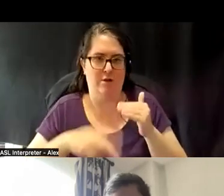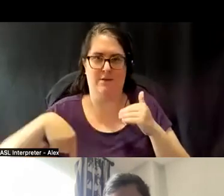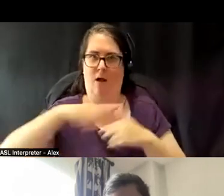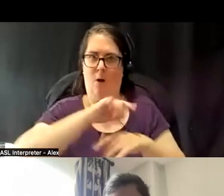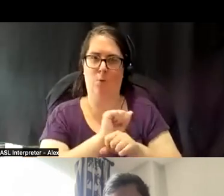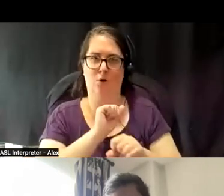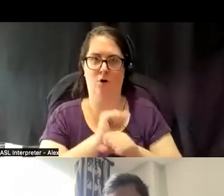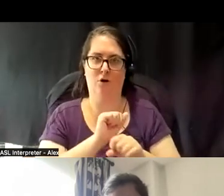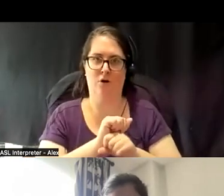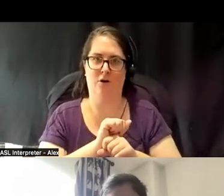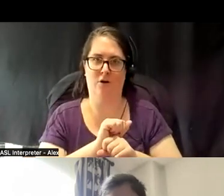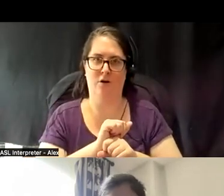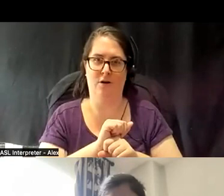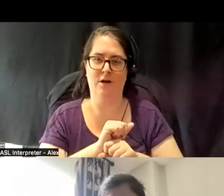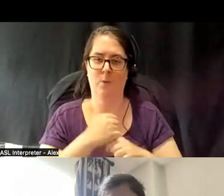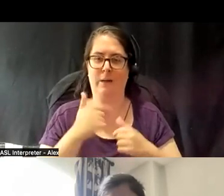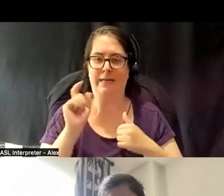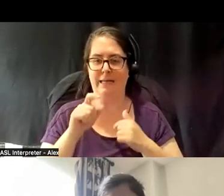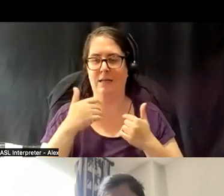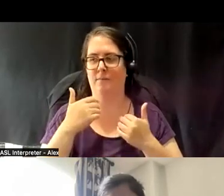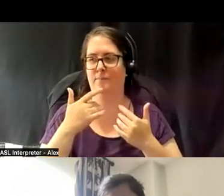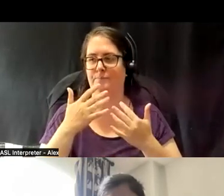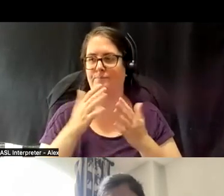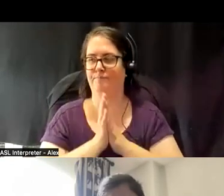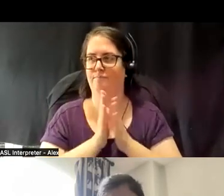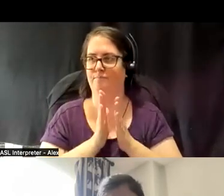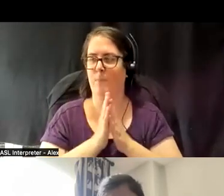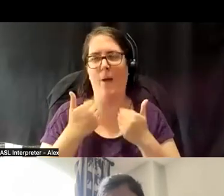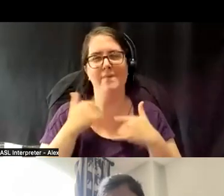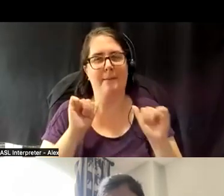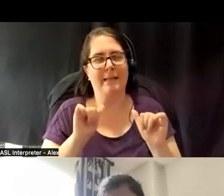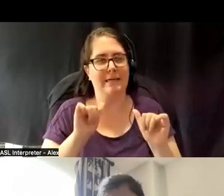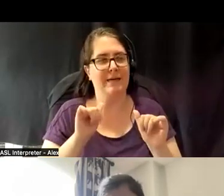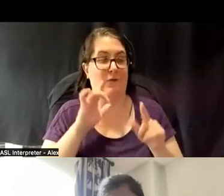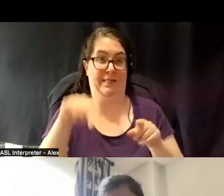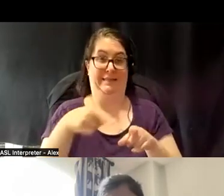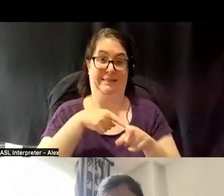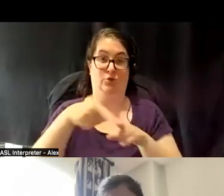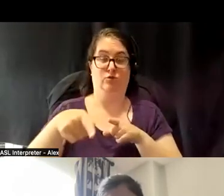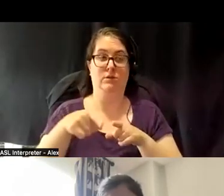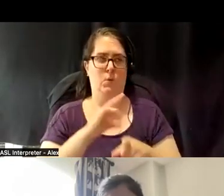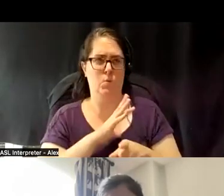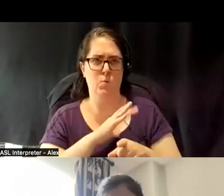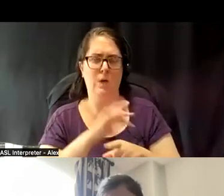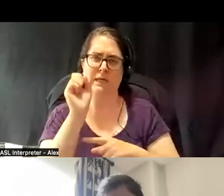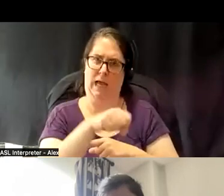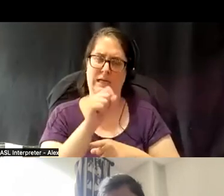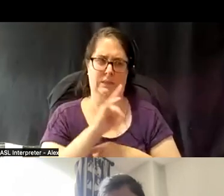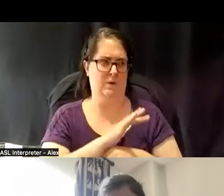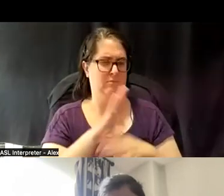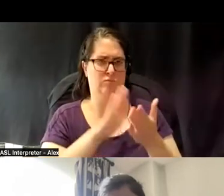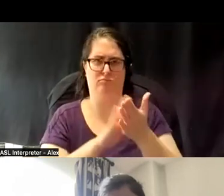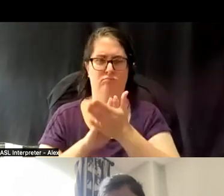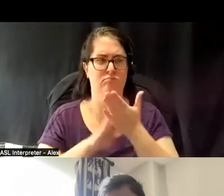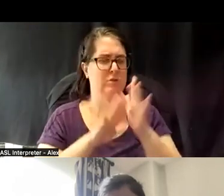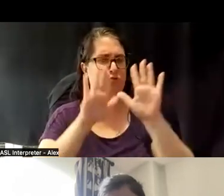where we have the ability to, you know, this industry, I think, is meaningful and provides value to many people in